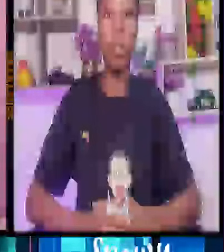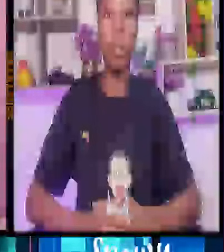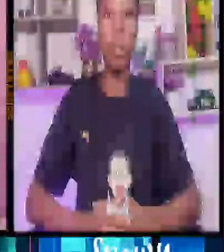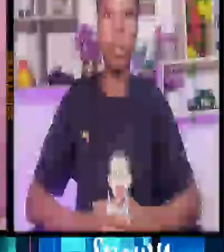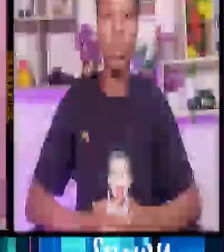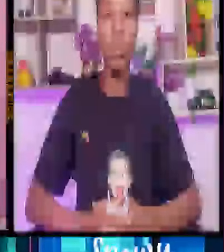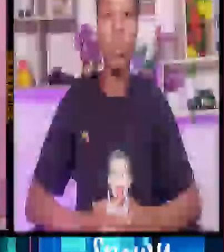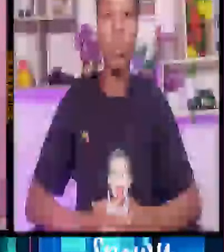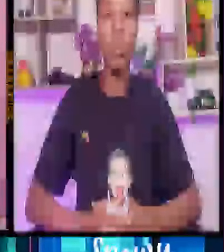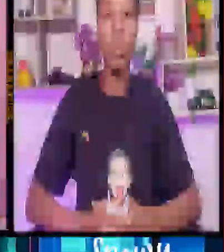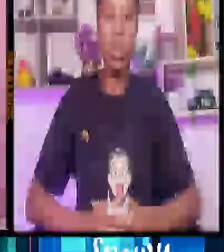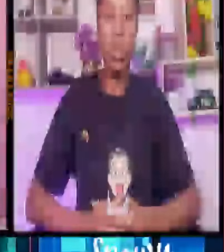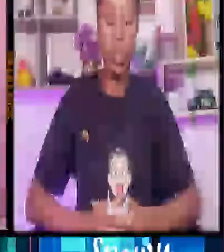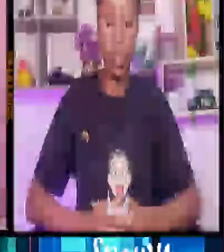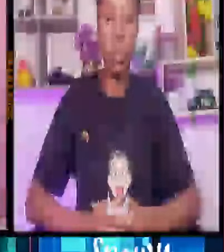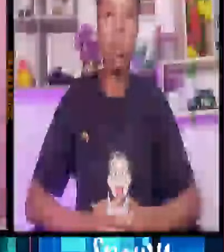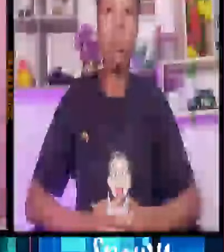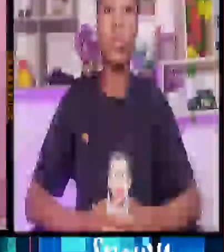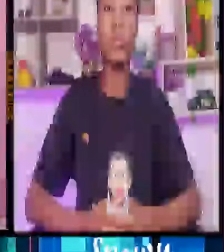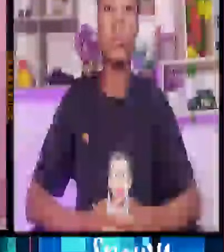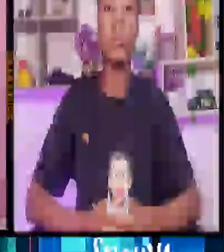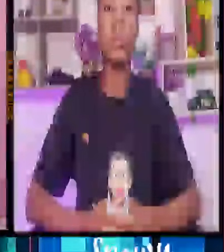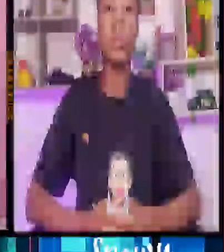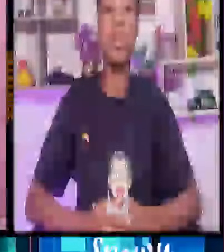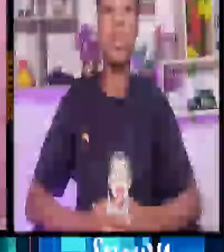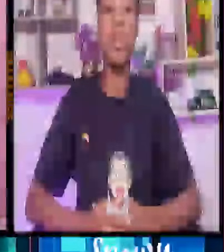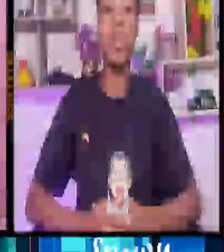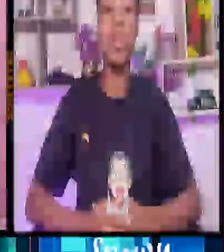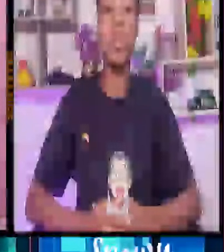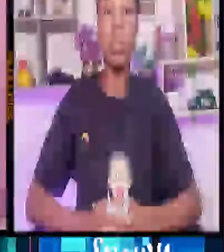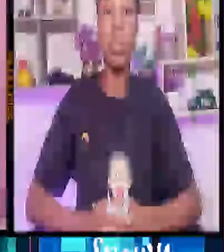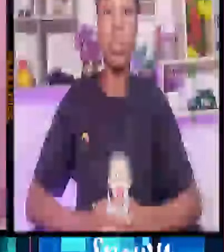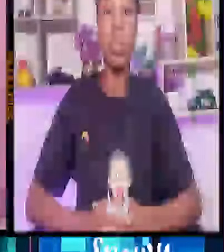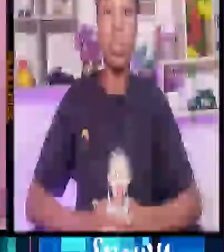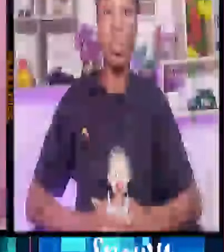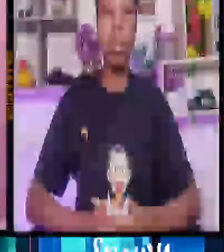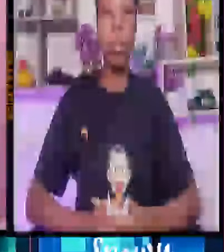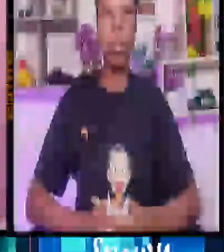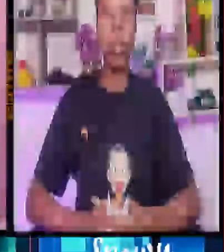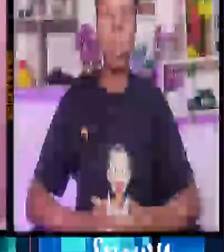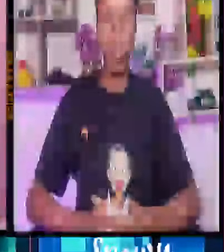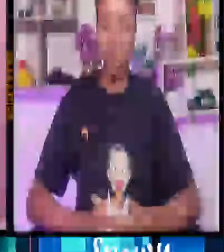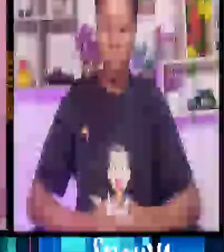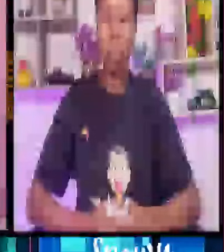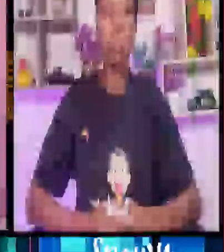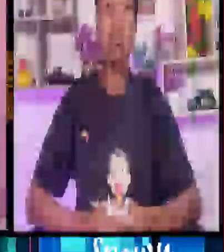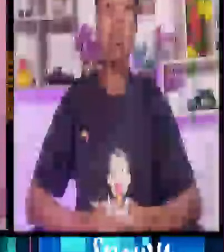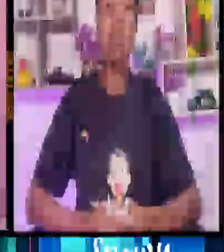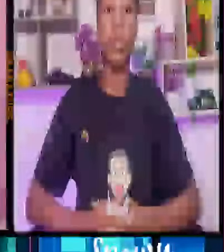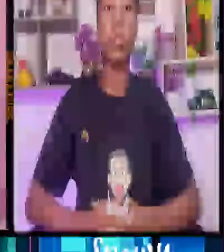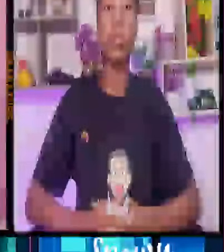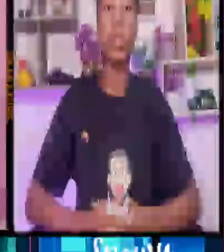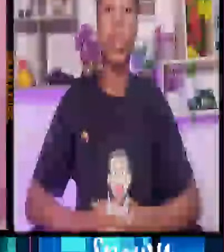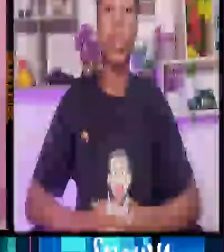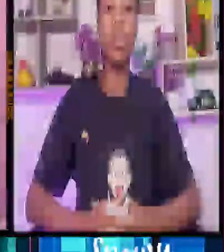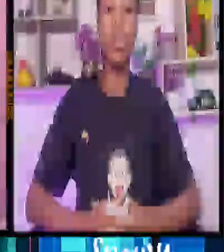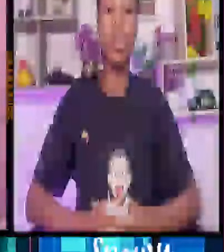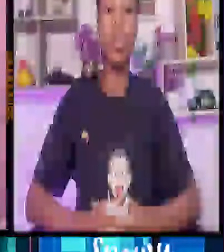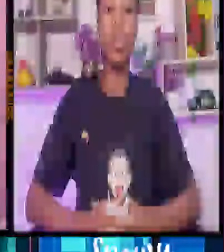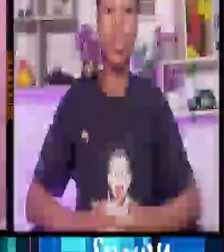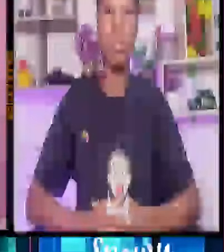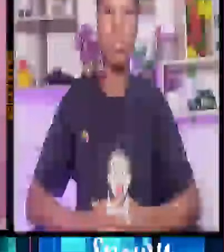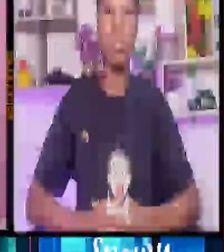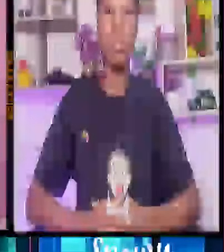or advancing a case that you have to be given an opportunity to go again, I don't think you should dismiss it when people bring your own data, your